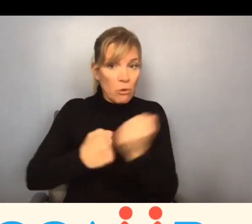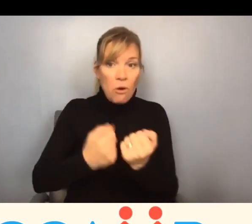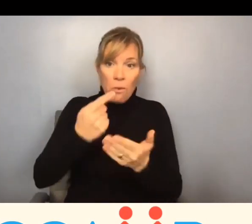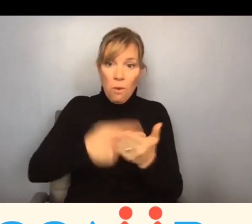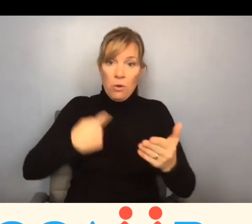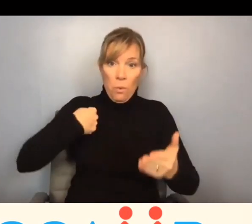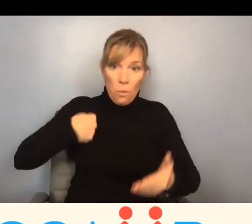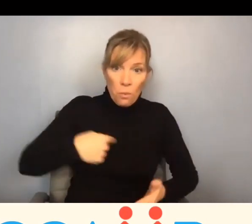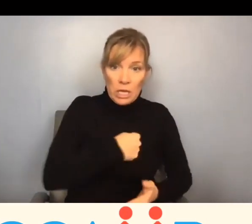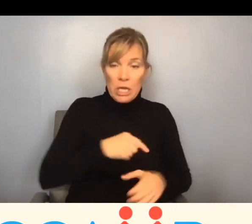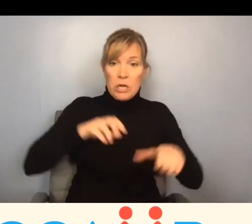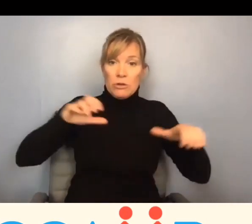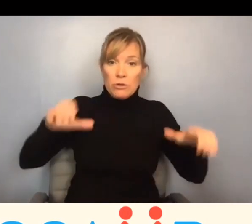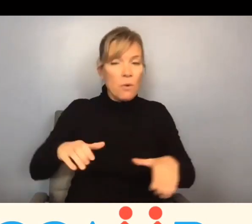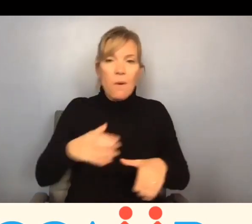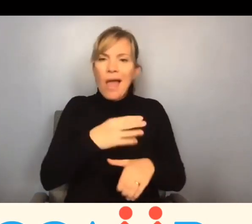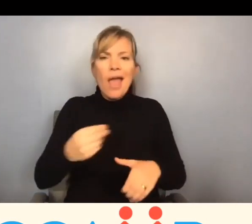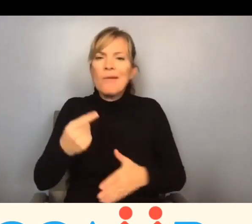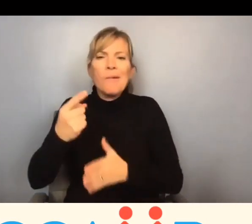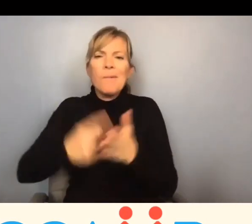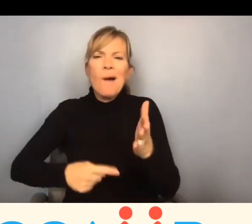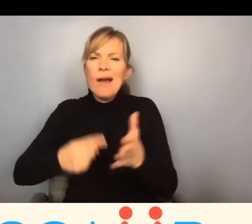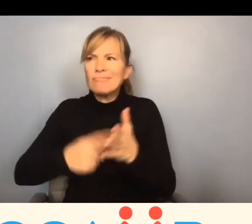do, and what